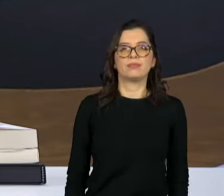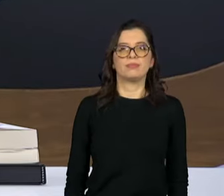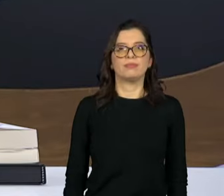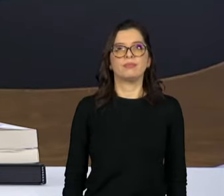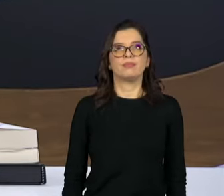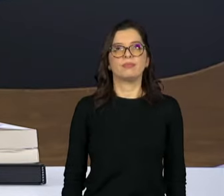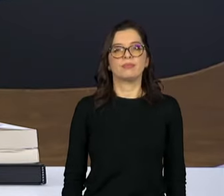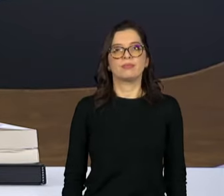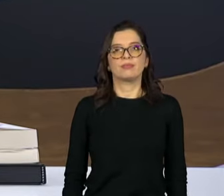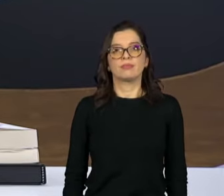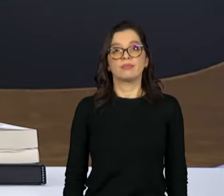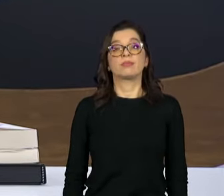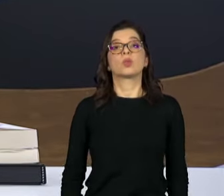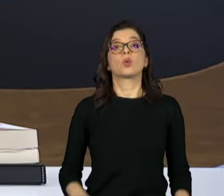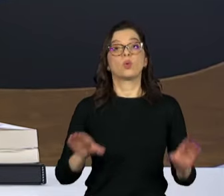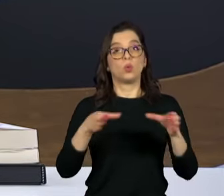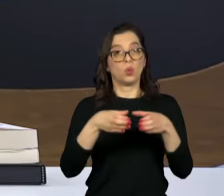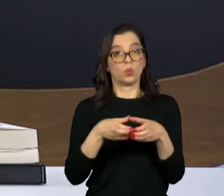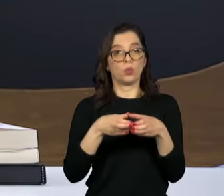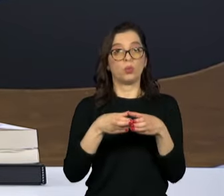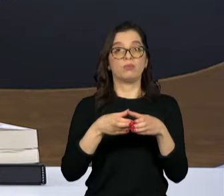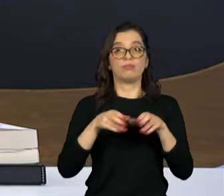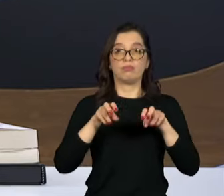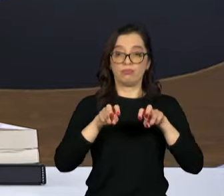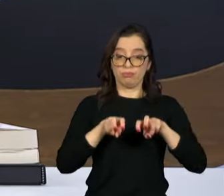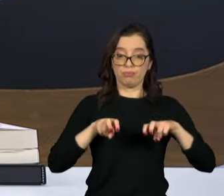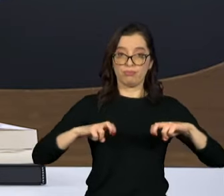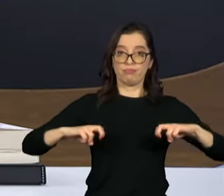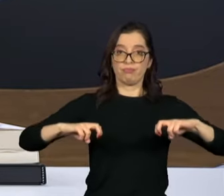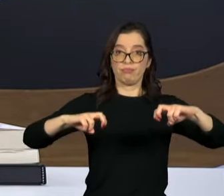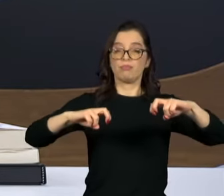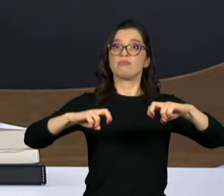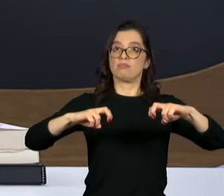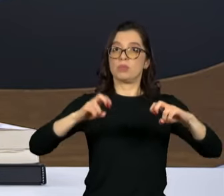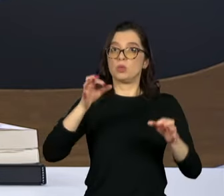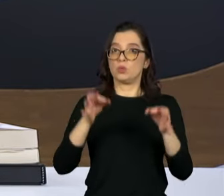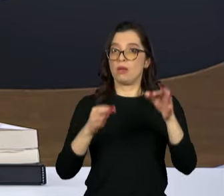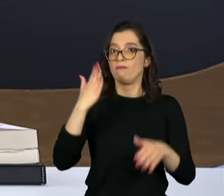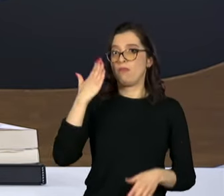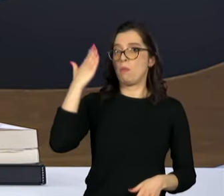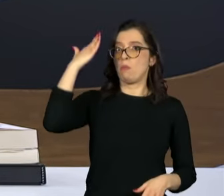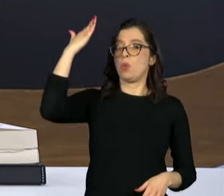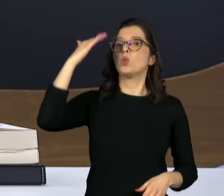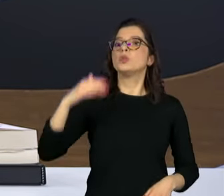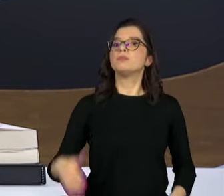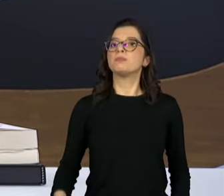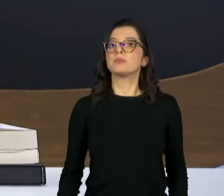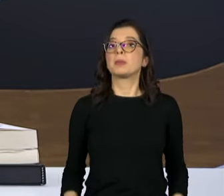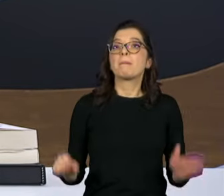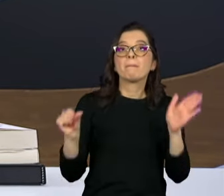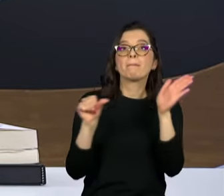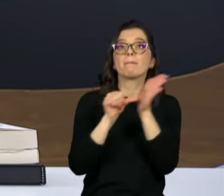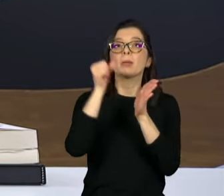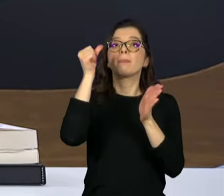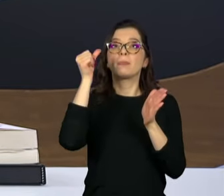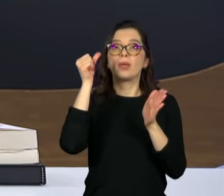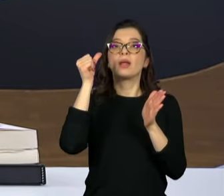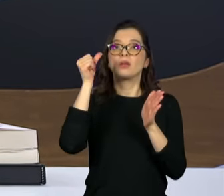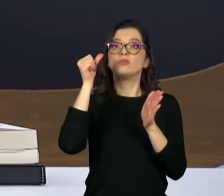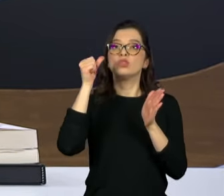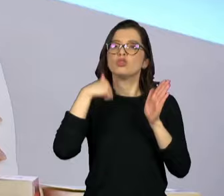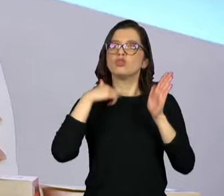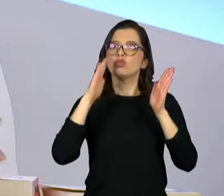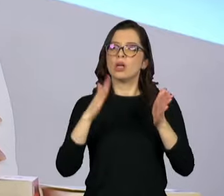Essa bancada aqui inteira é muito estrelada, mas é a primeira vez que ela vem, a Gabriela Prioli. Eu já tentei trazer muitas vezes. Bem-vinda, sua